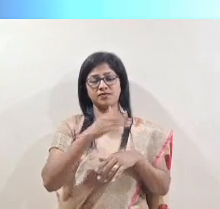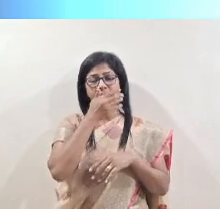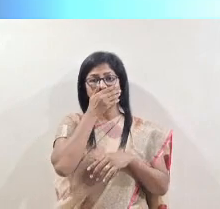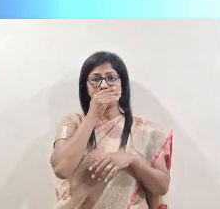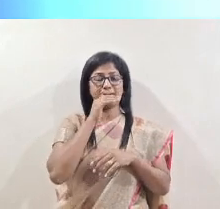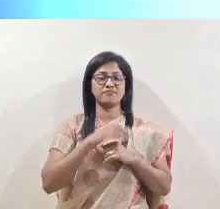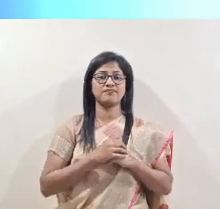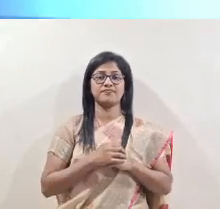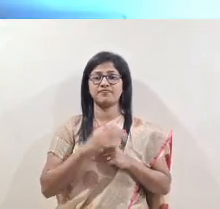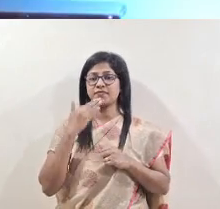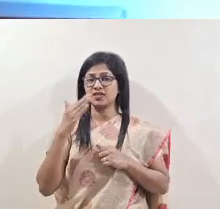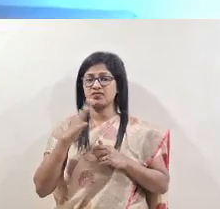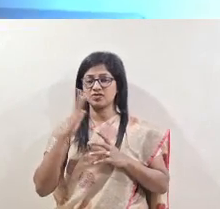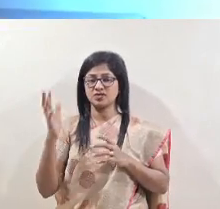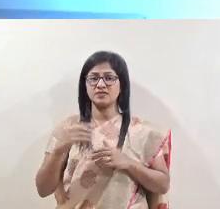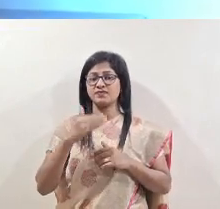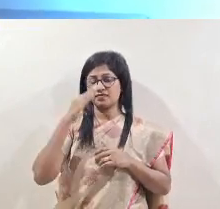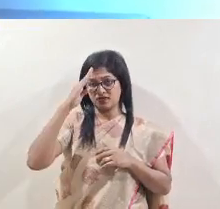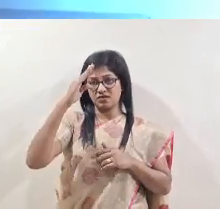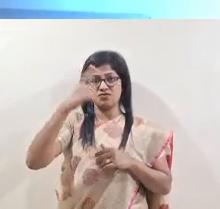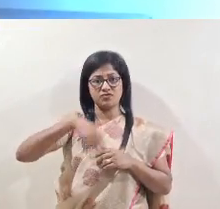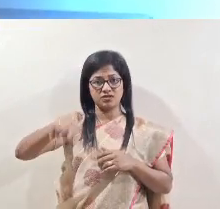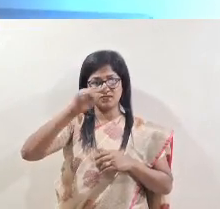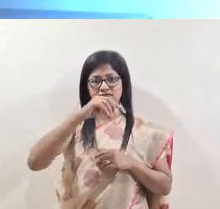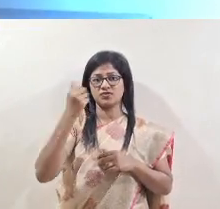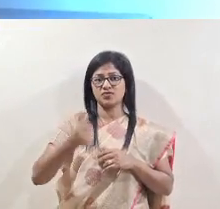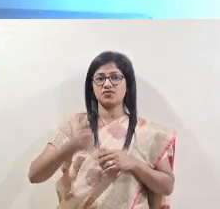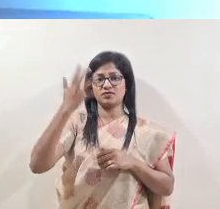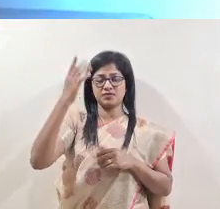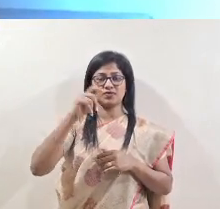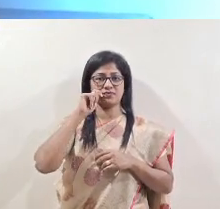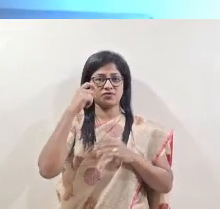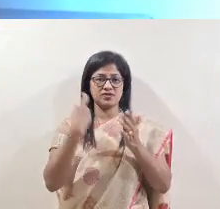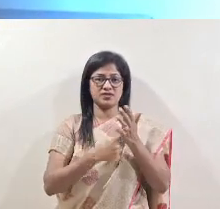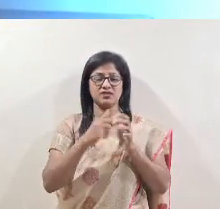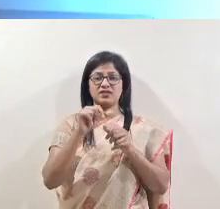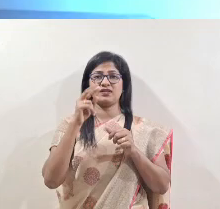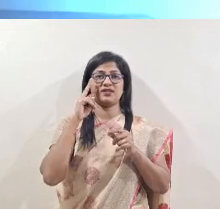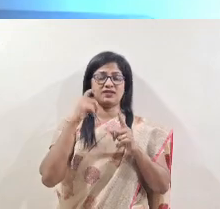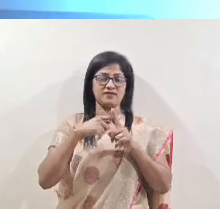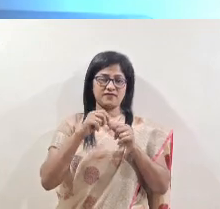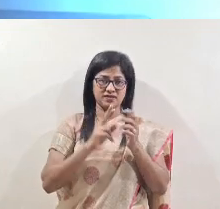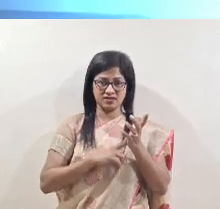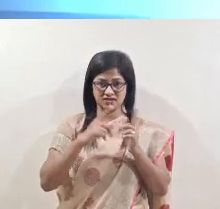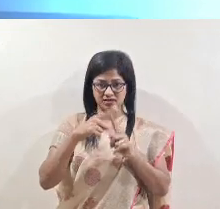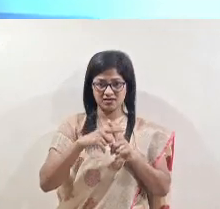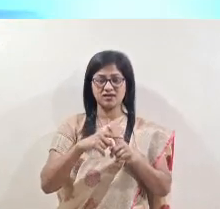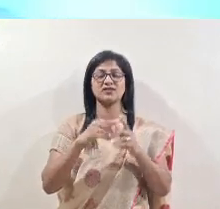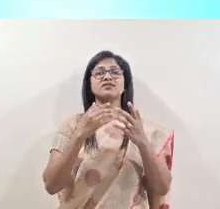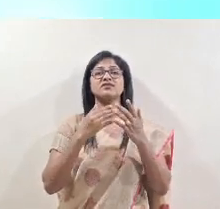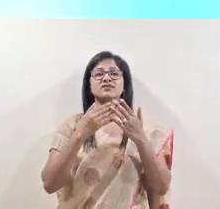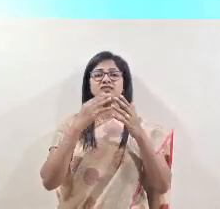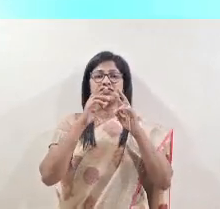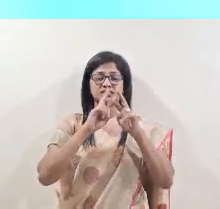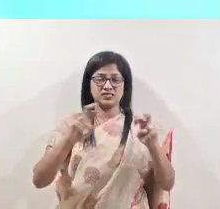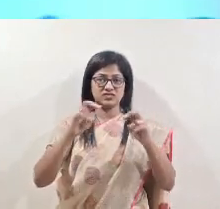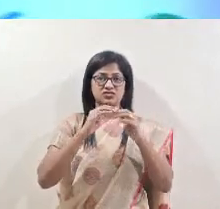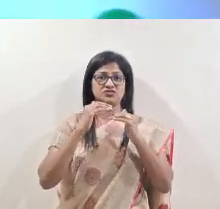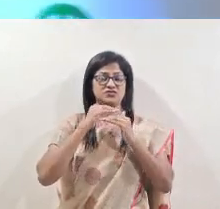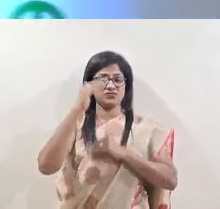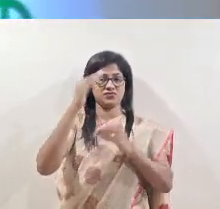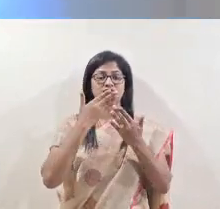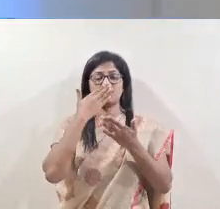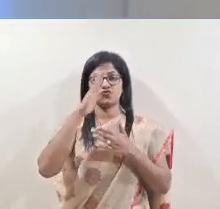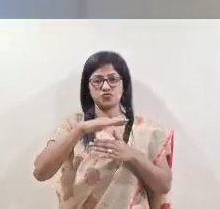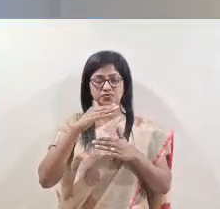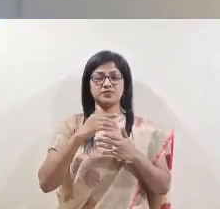you so much. So, hello everyone. Very good morning. I am Ravi Kant, a research scholar at IIT Roorkee, and basically this is